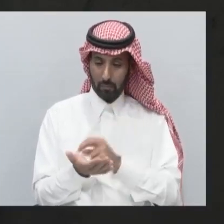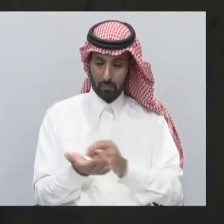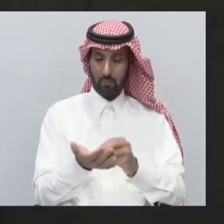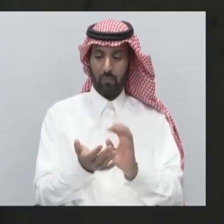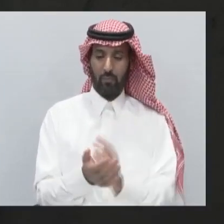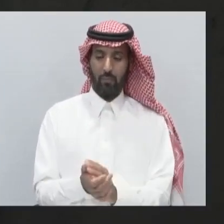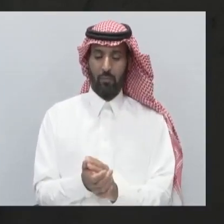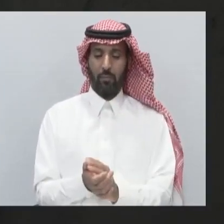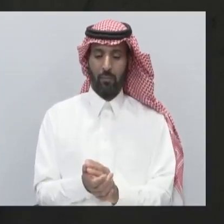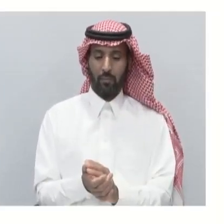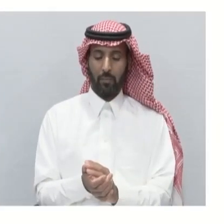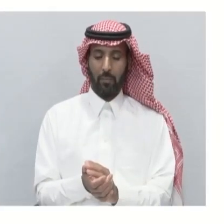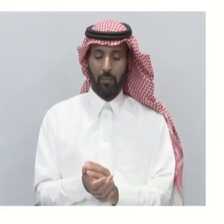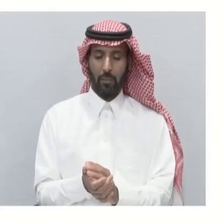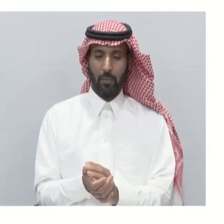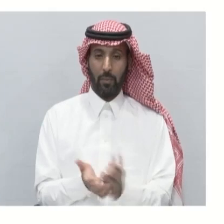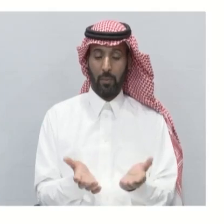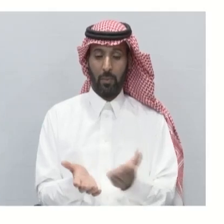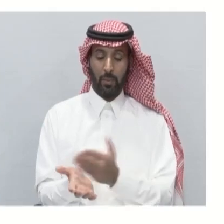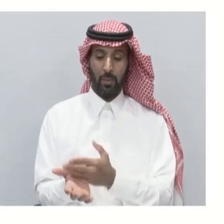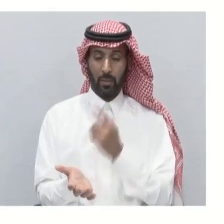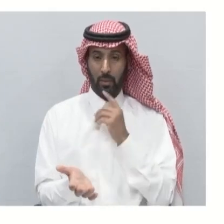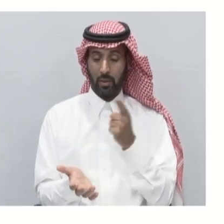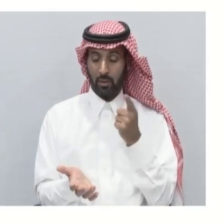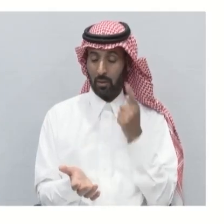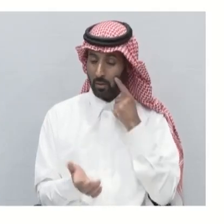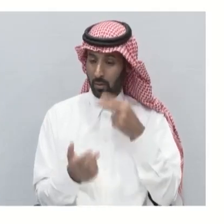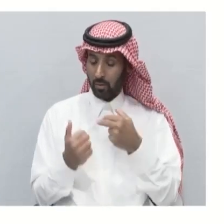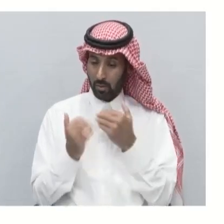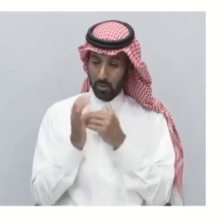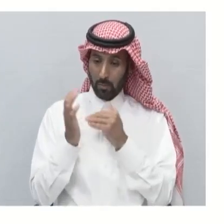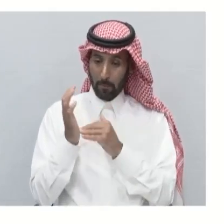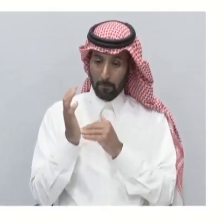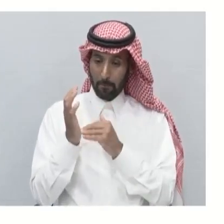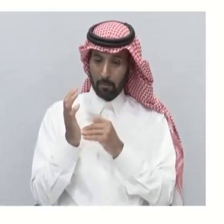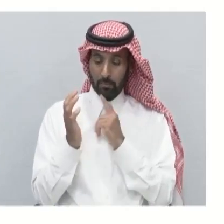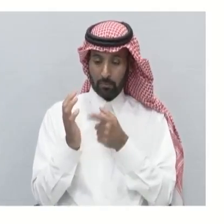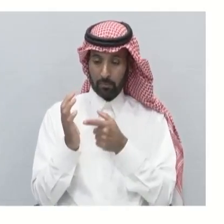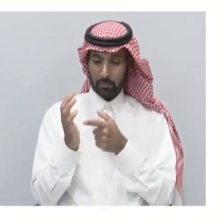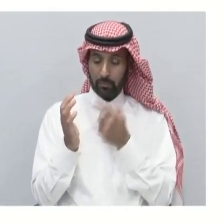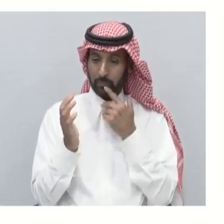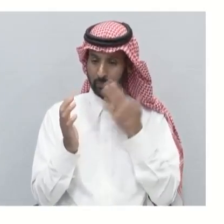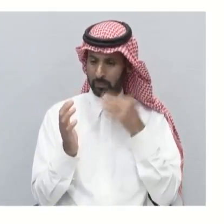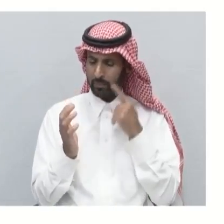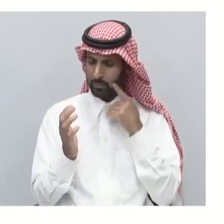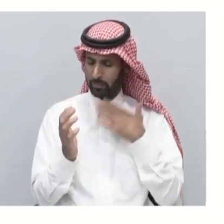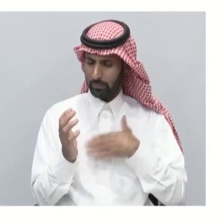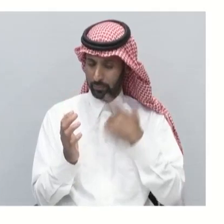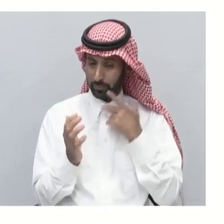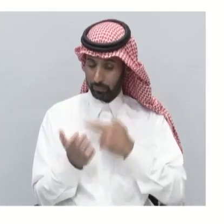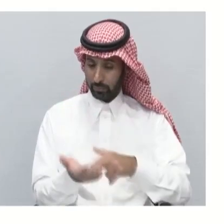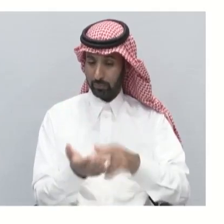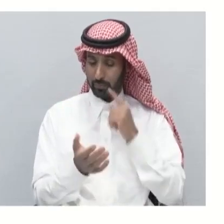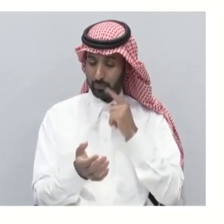said. Next, here we're having the closing lines. She will say, please send my best to